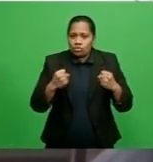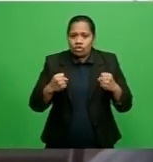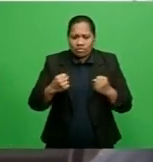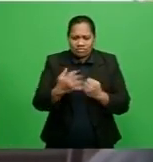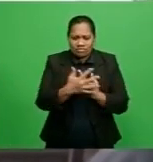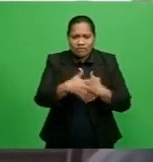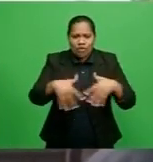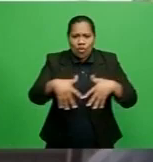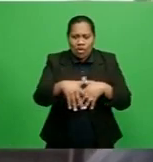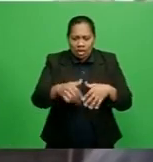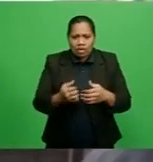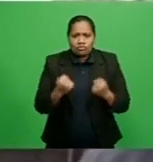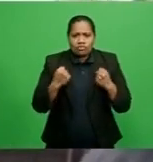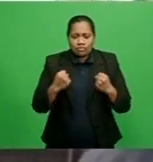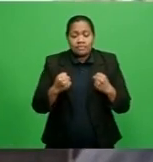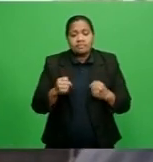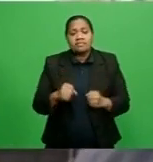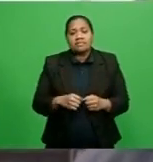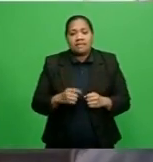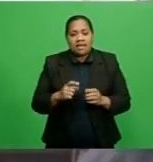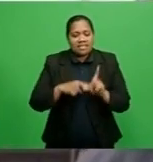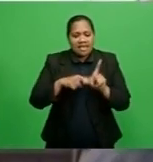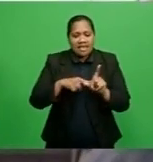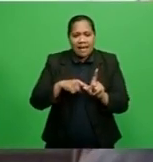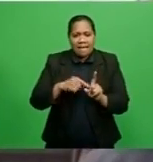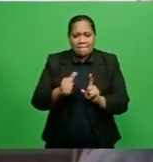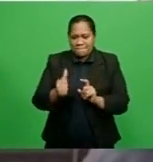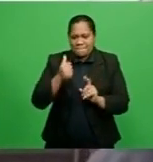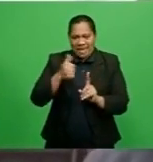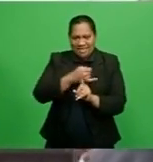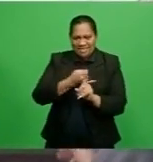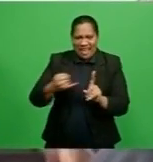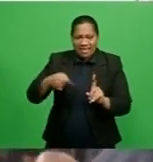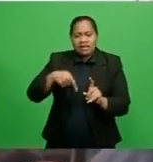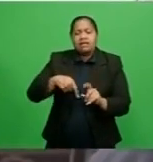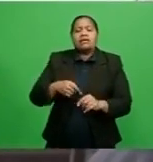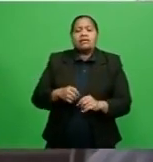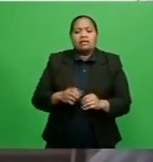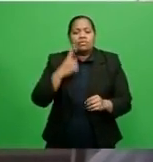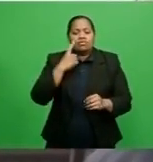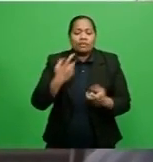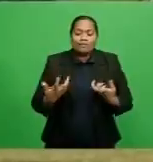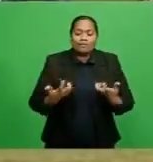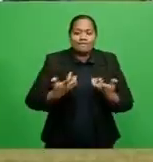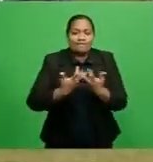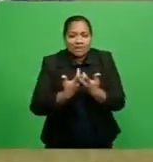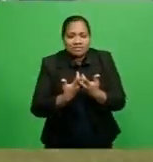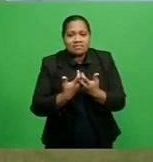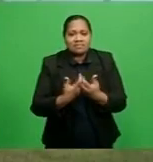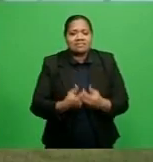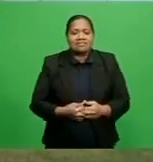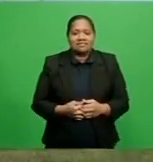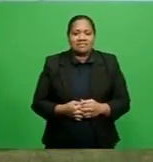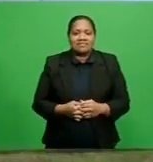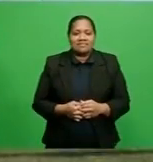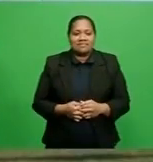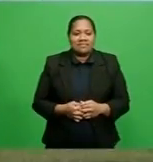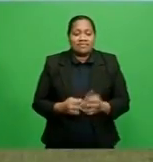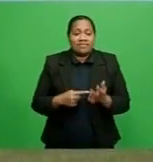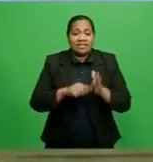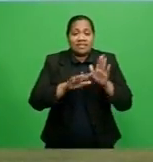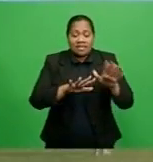said, they have young backliners, and they will try to match up with our backline. Tailevu will host Suva